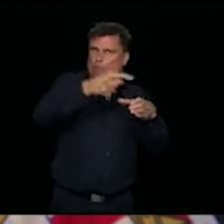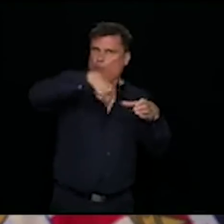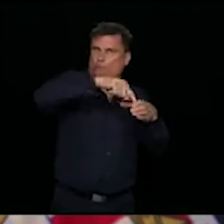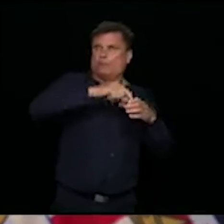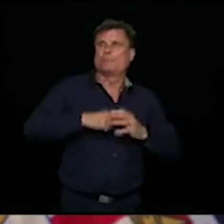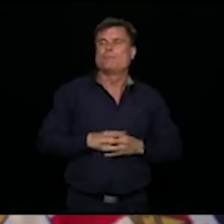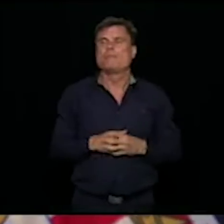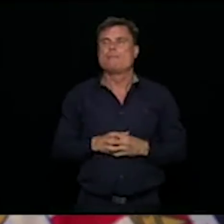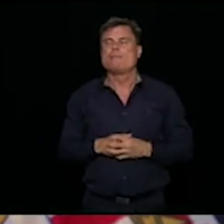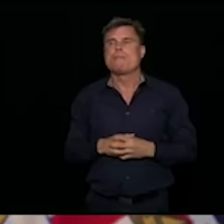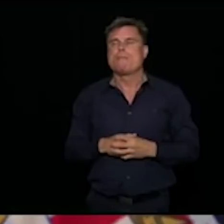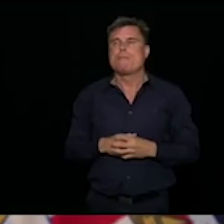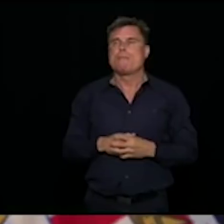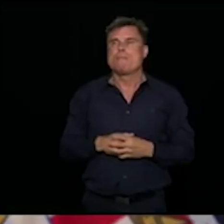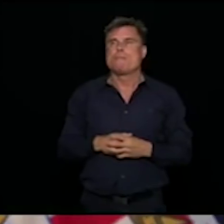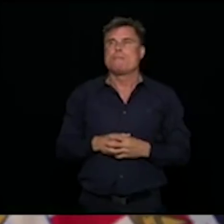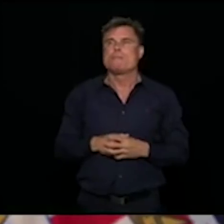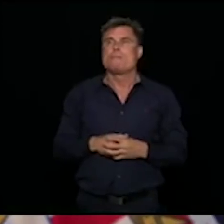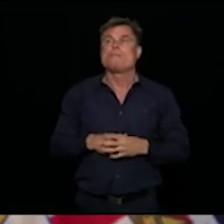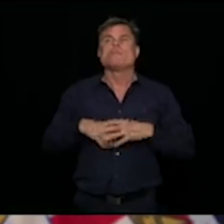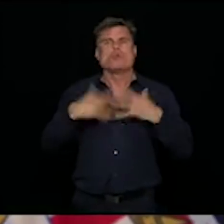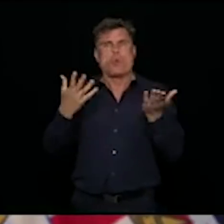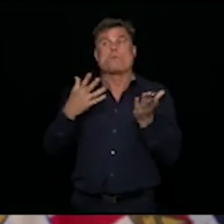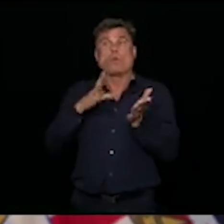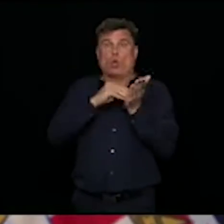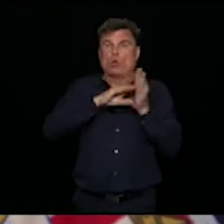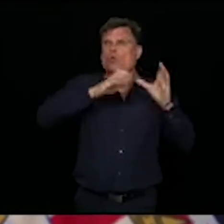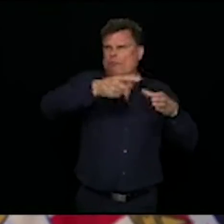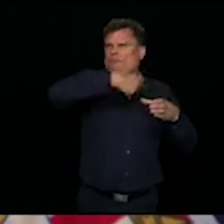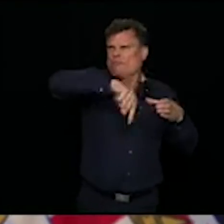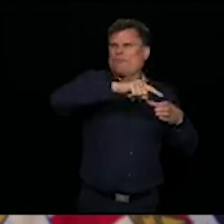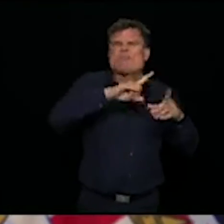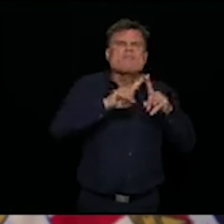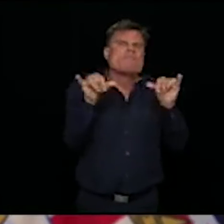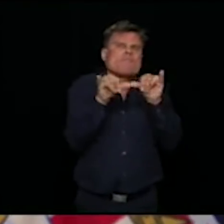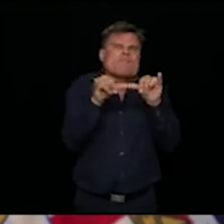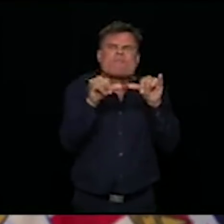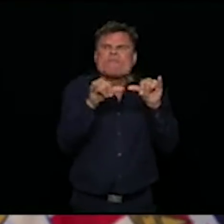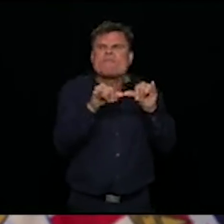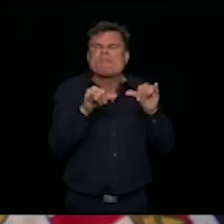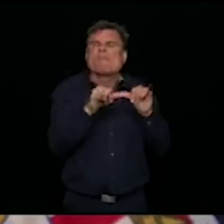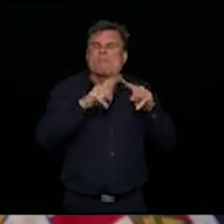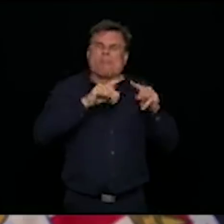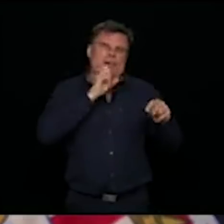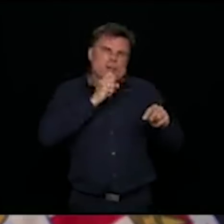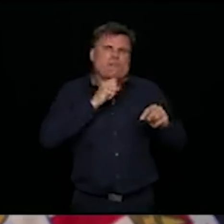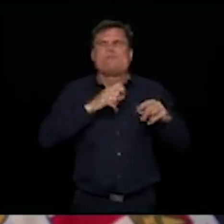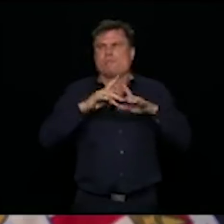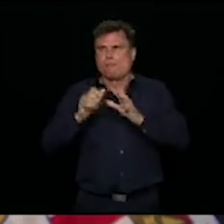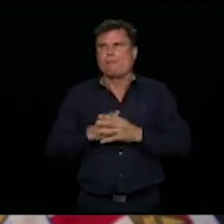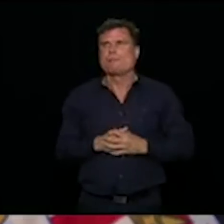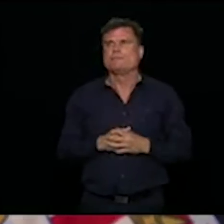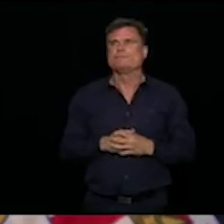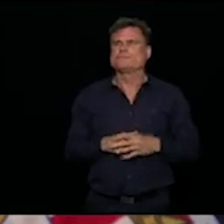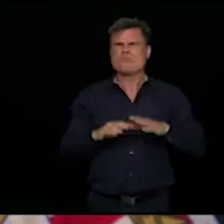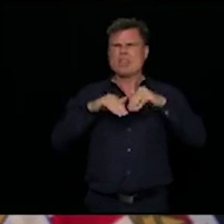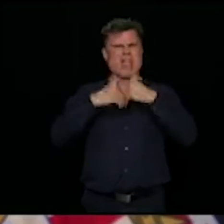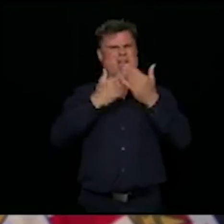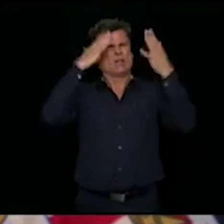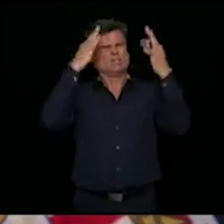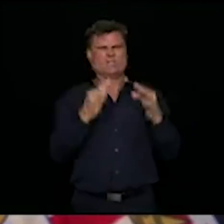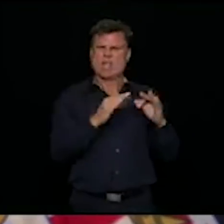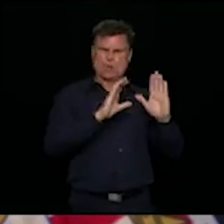disruptive. It also, to set the learning group size, the team that's been working on this started